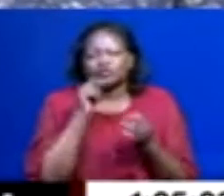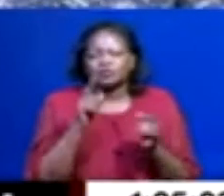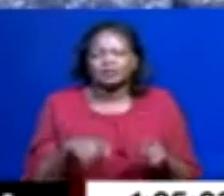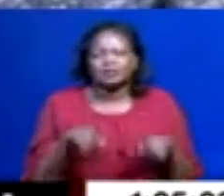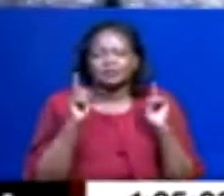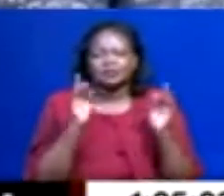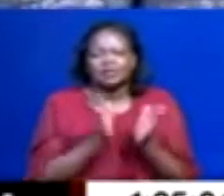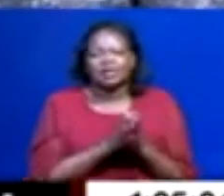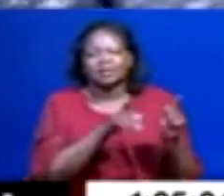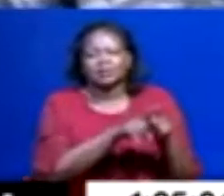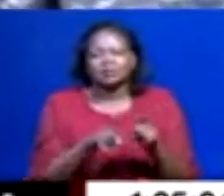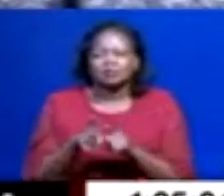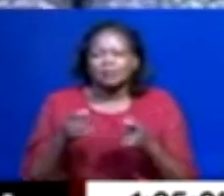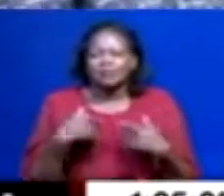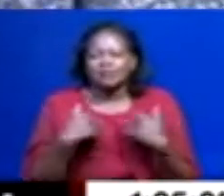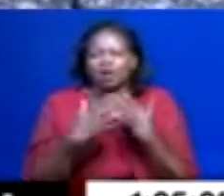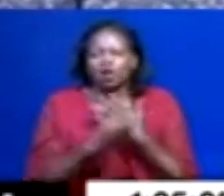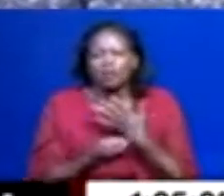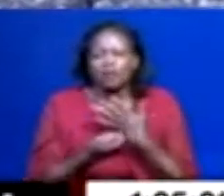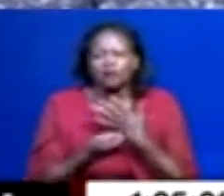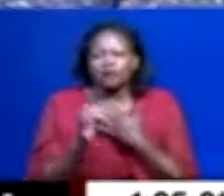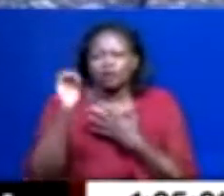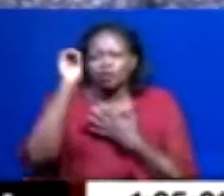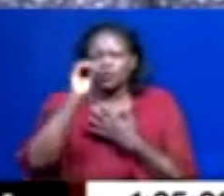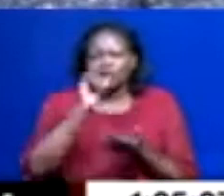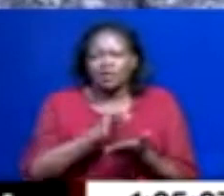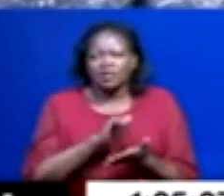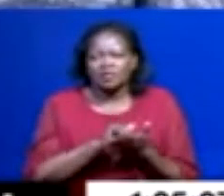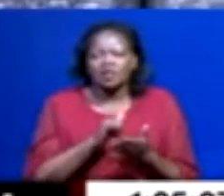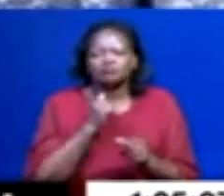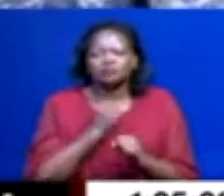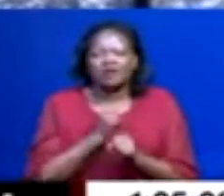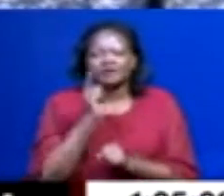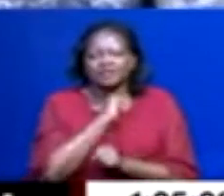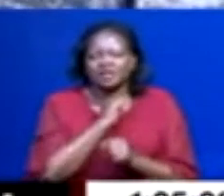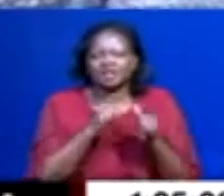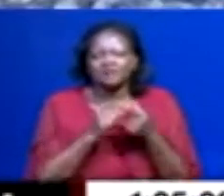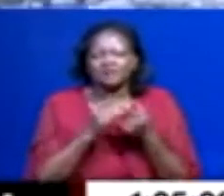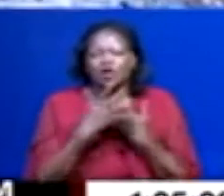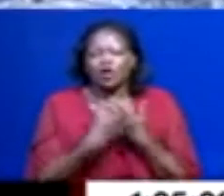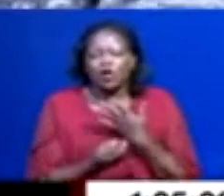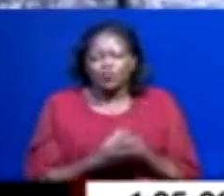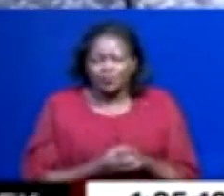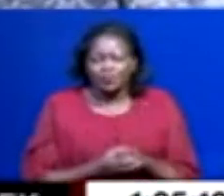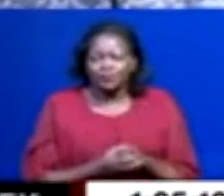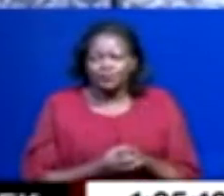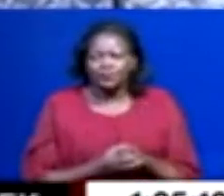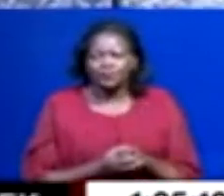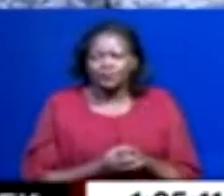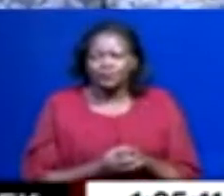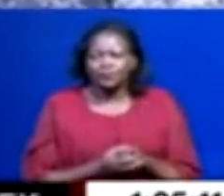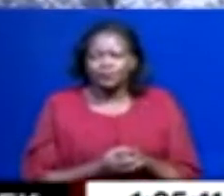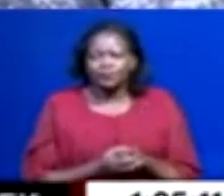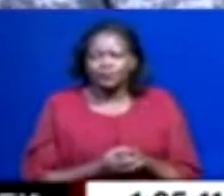And you'll also have a copy of the opinion that was done. You have a copy of